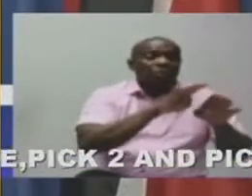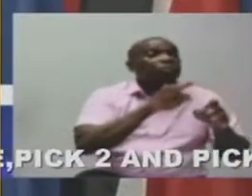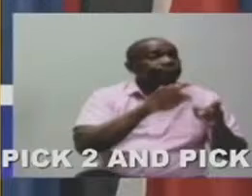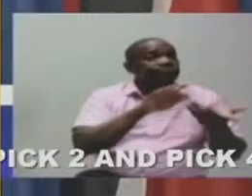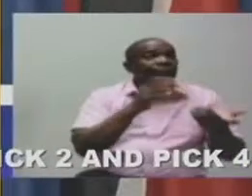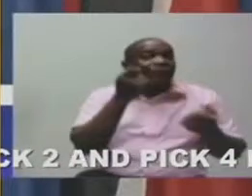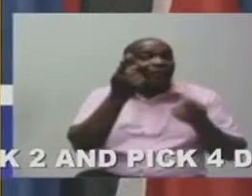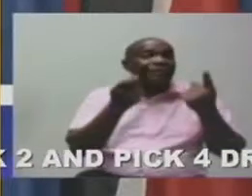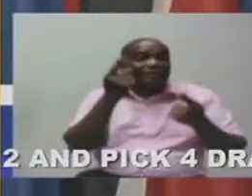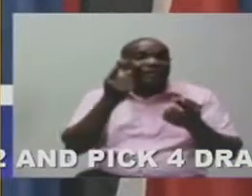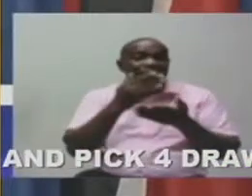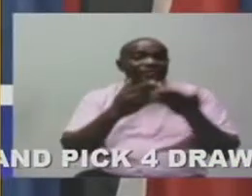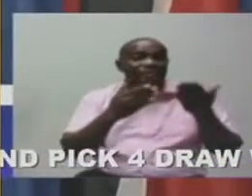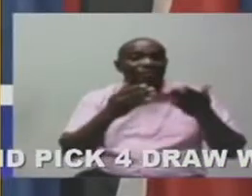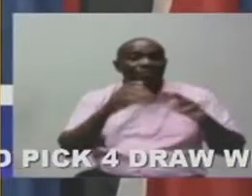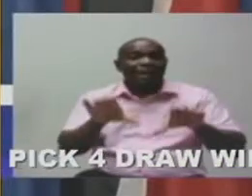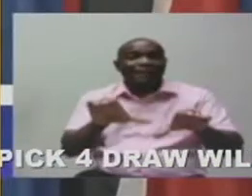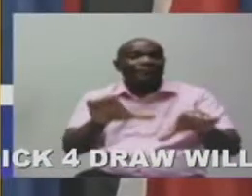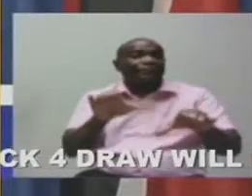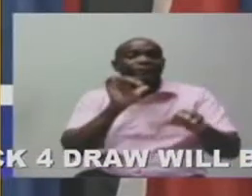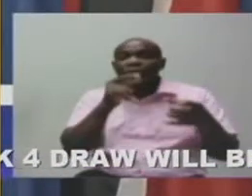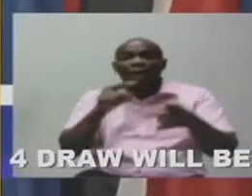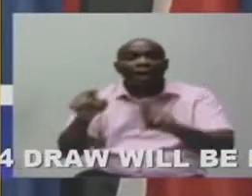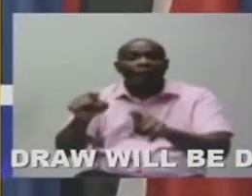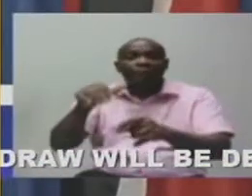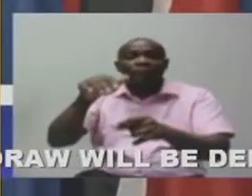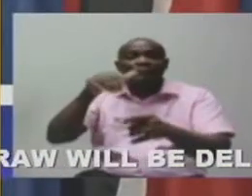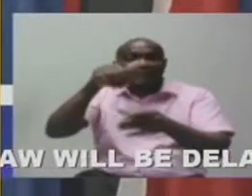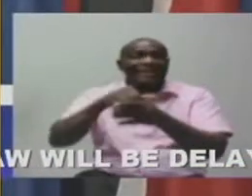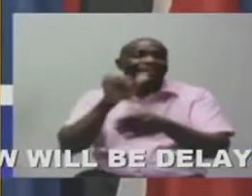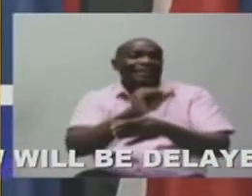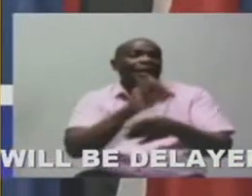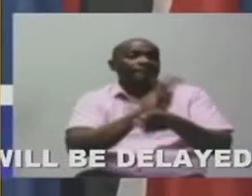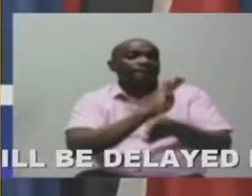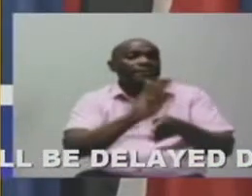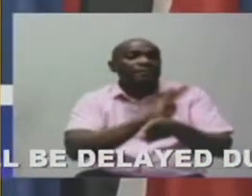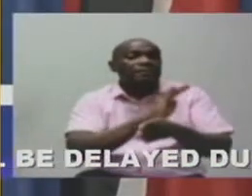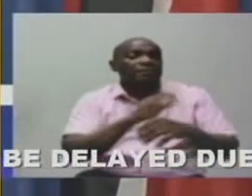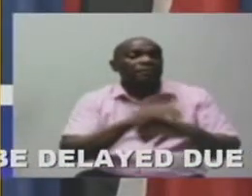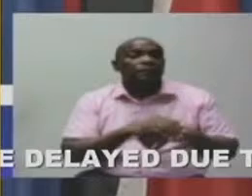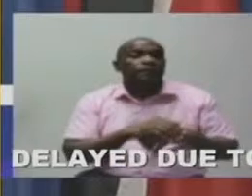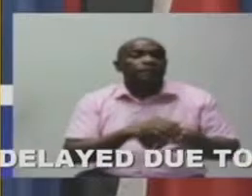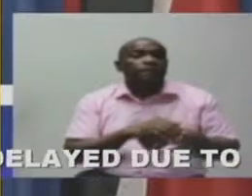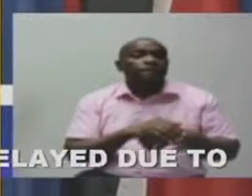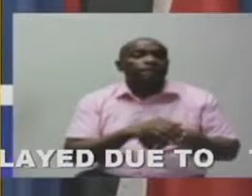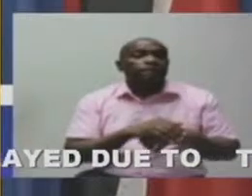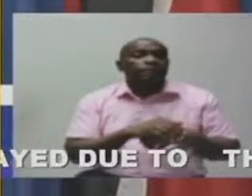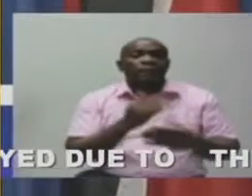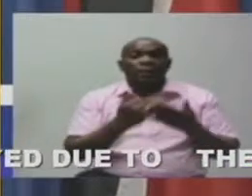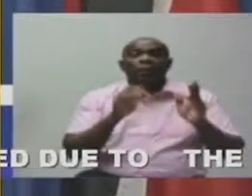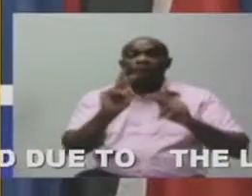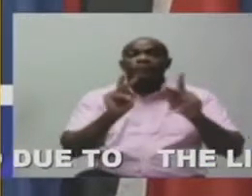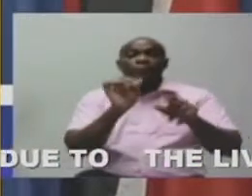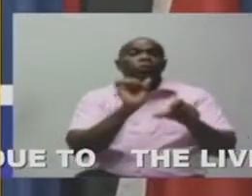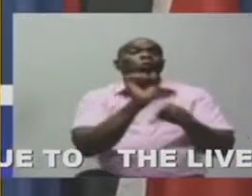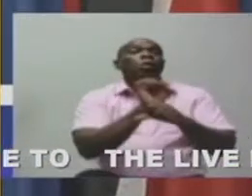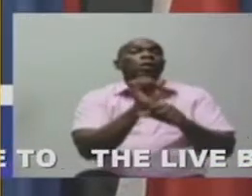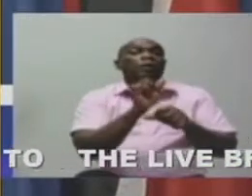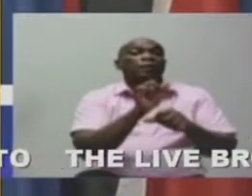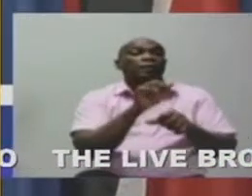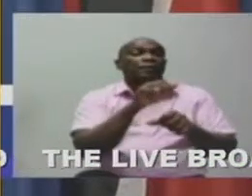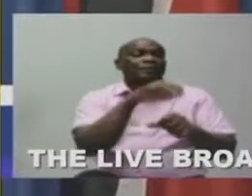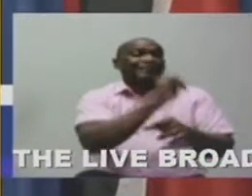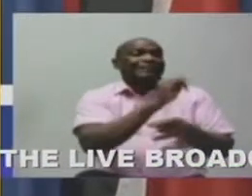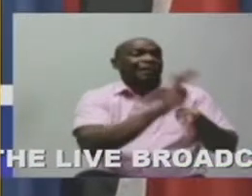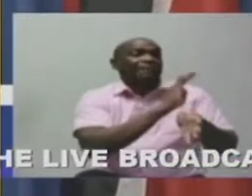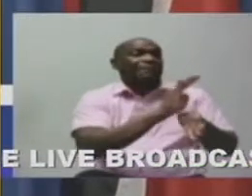taking place in that business. And persons who are associated with carrying on that business are now without jobs. That is not the